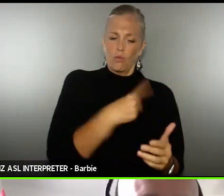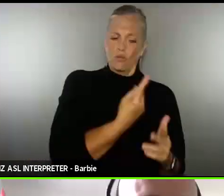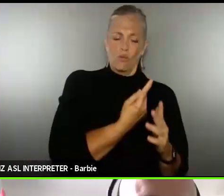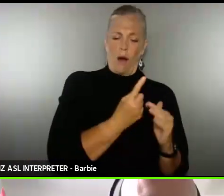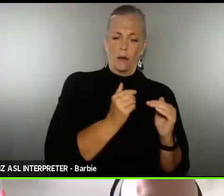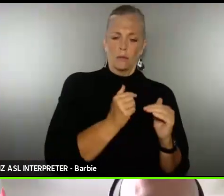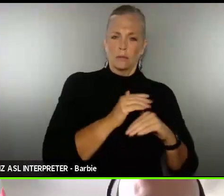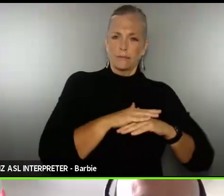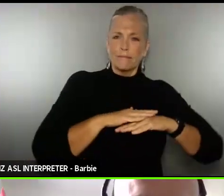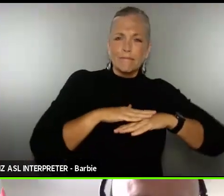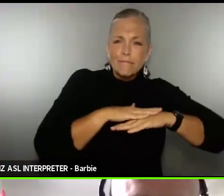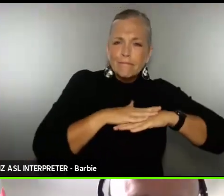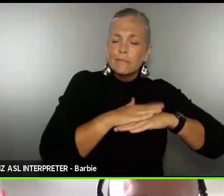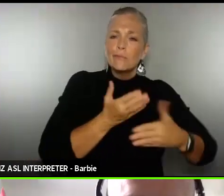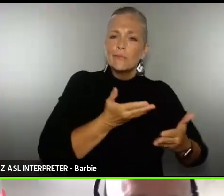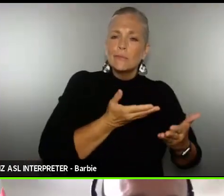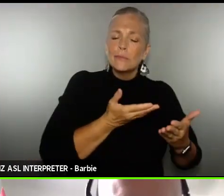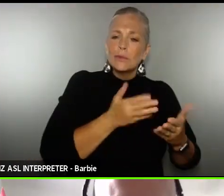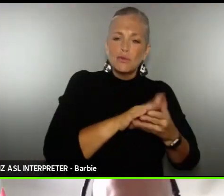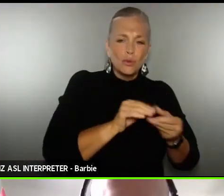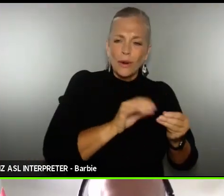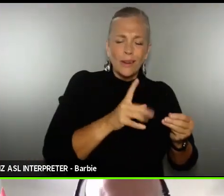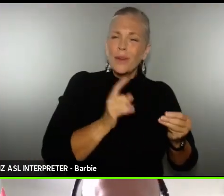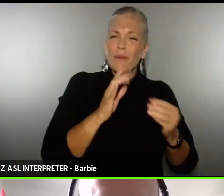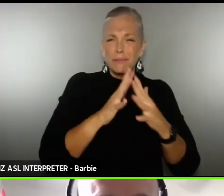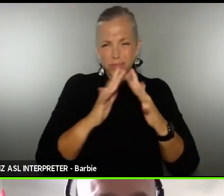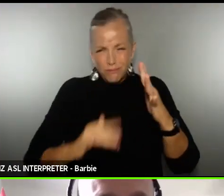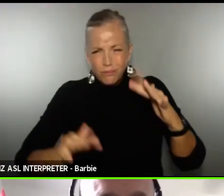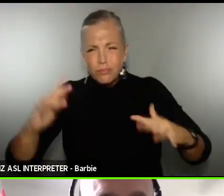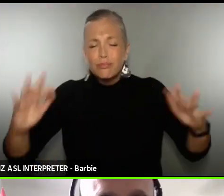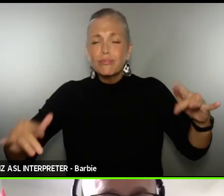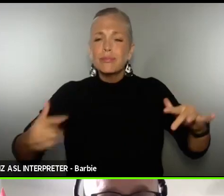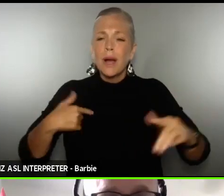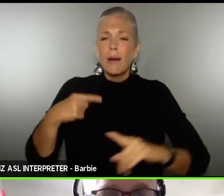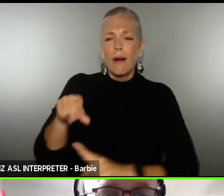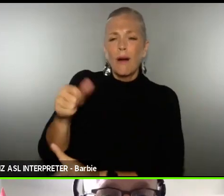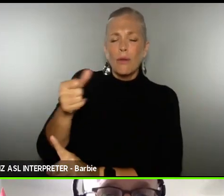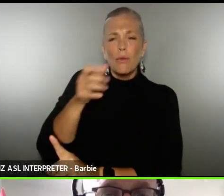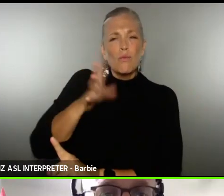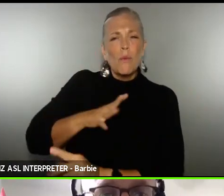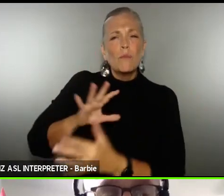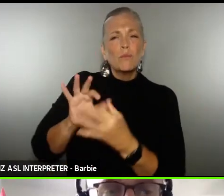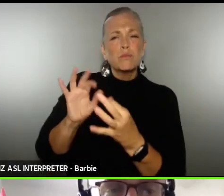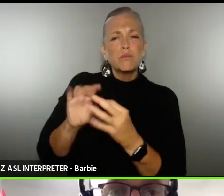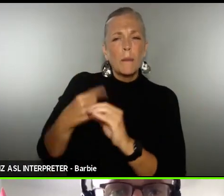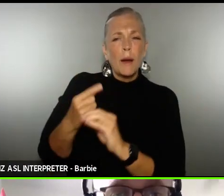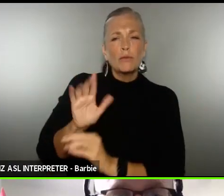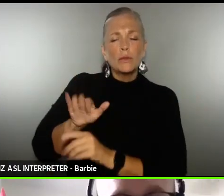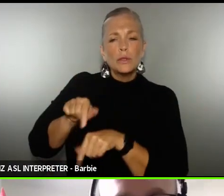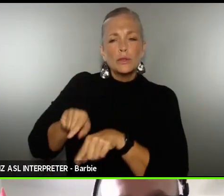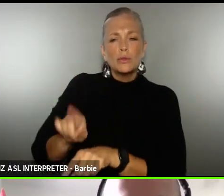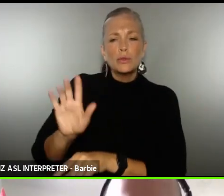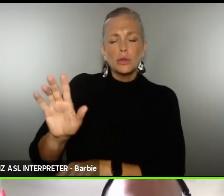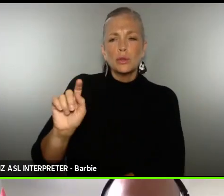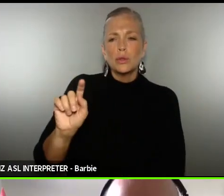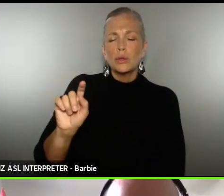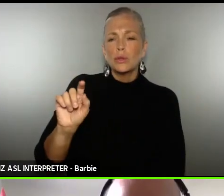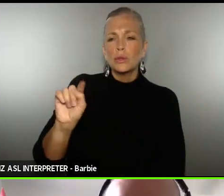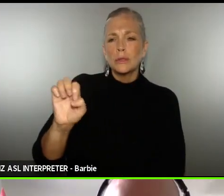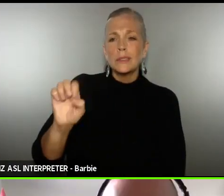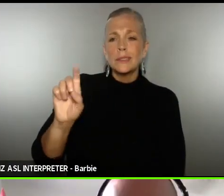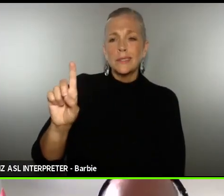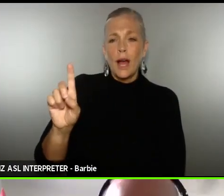Chimamanda Ngozi Adichie says it best in a TED Talk and other places where she talks about the danger of a single story. When we only